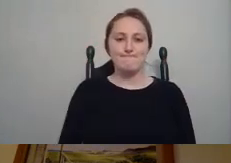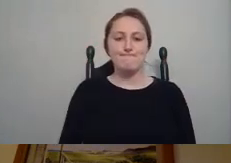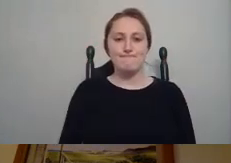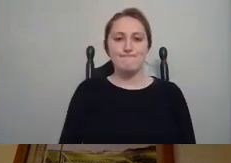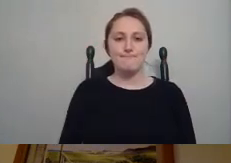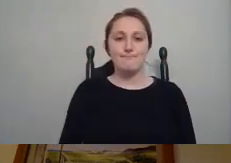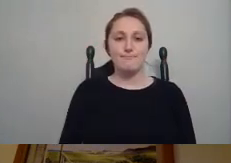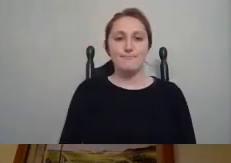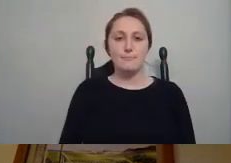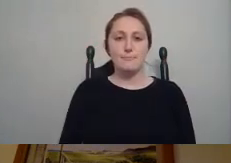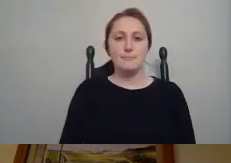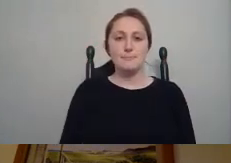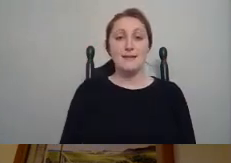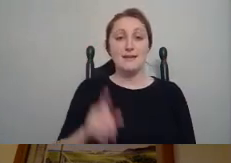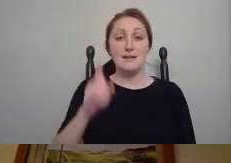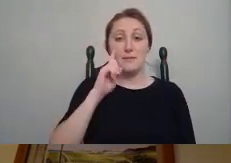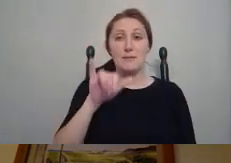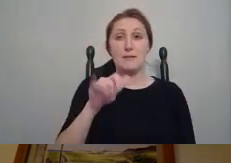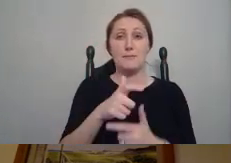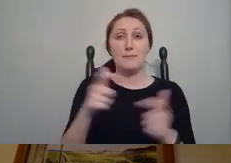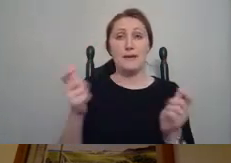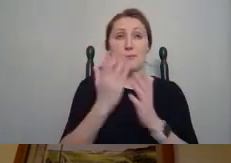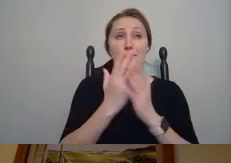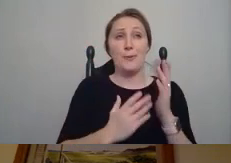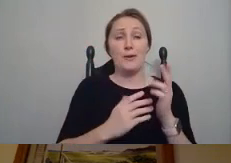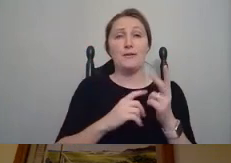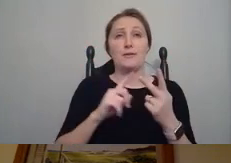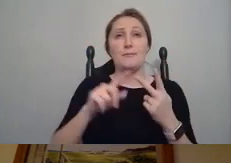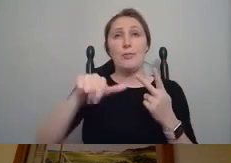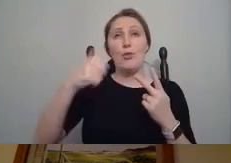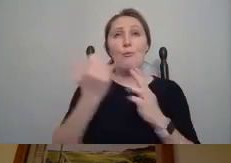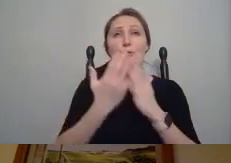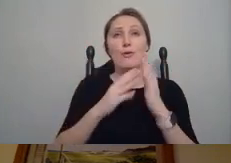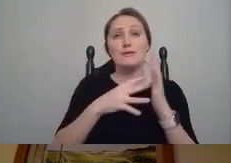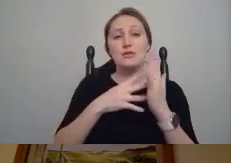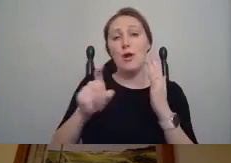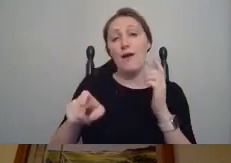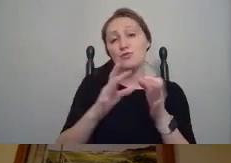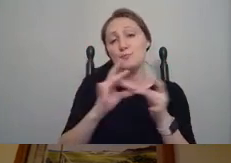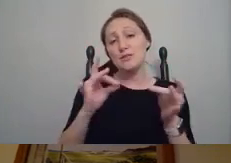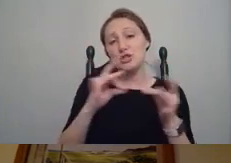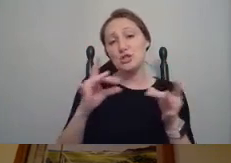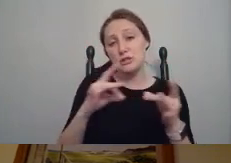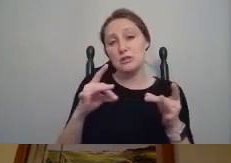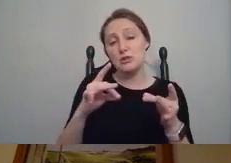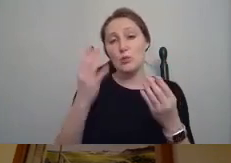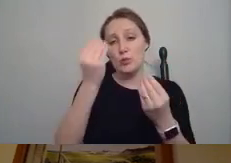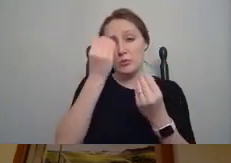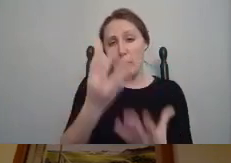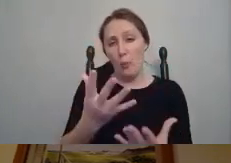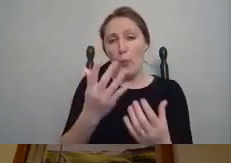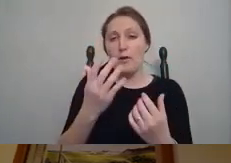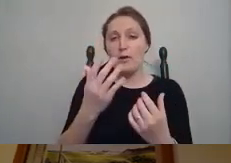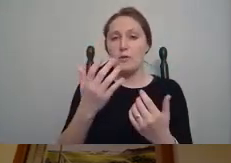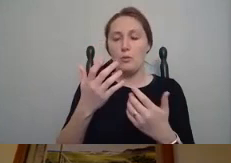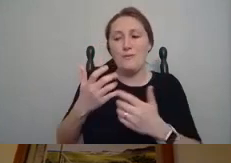Okay, I think that's a big part of it. There's another part of the schedule that I need to mention. Again, I want to say it in front of you, because we're not going to hide from